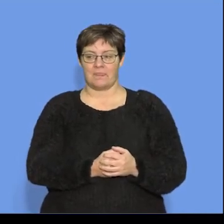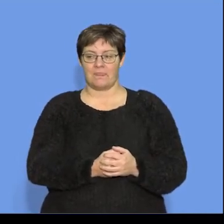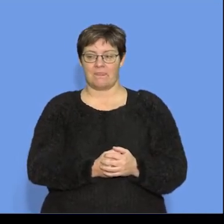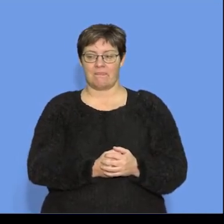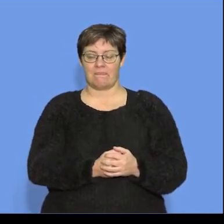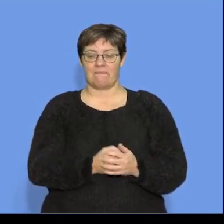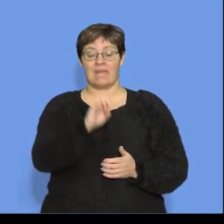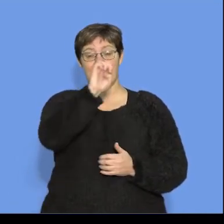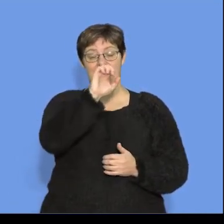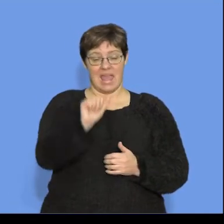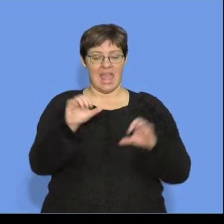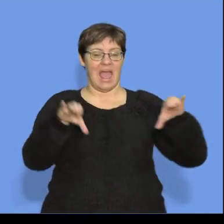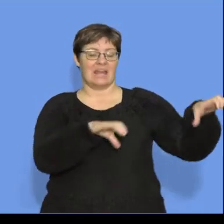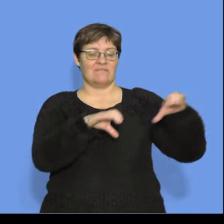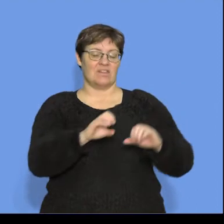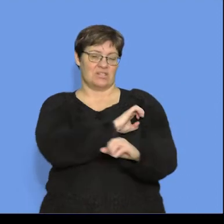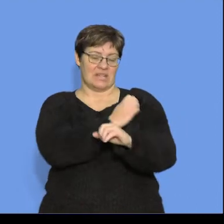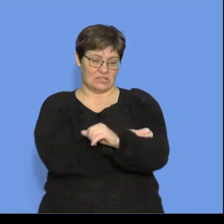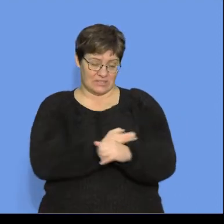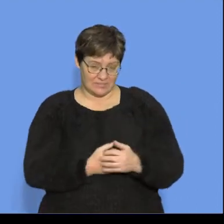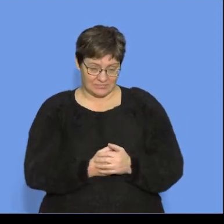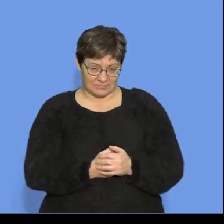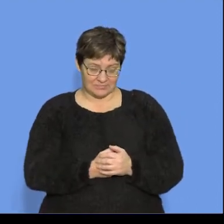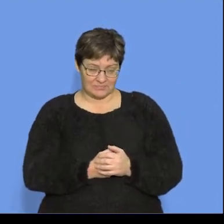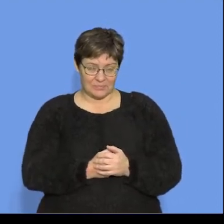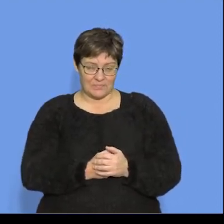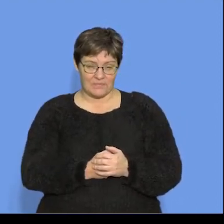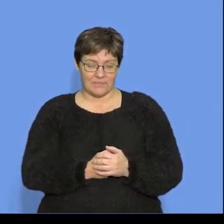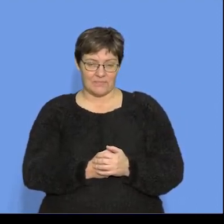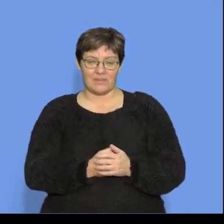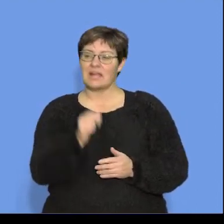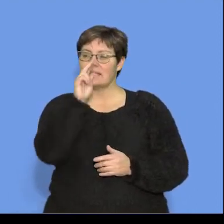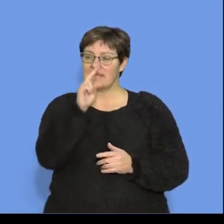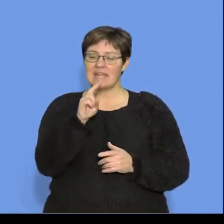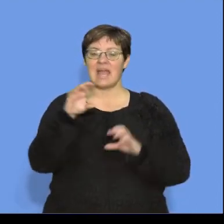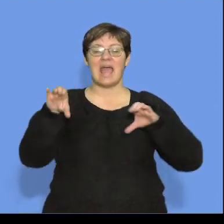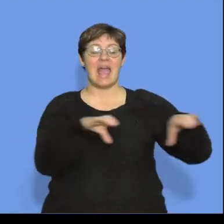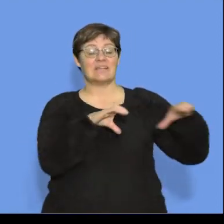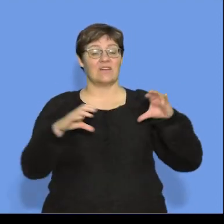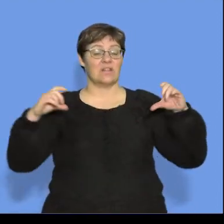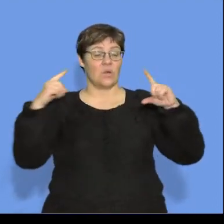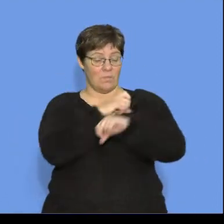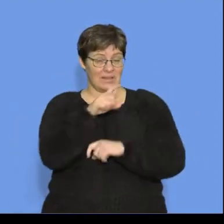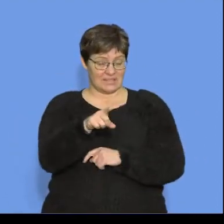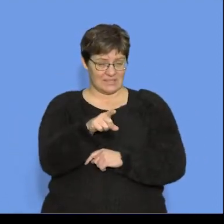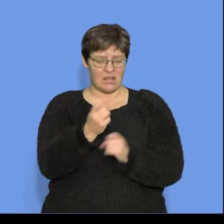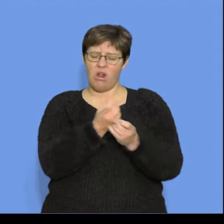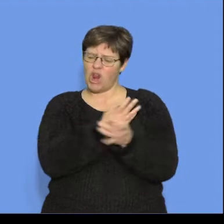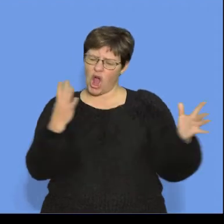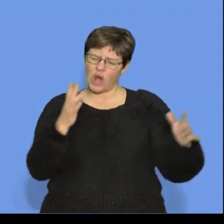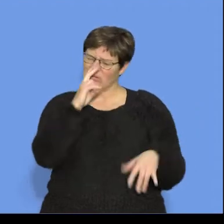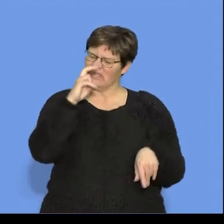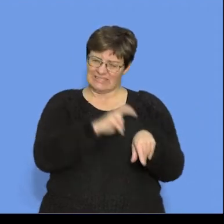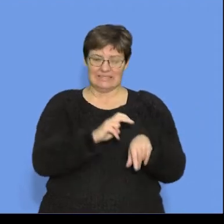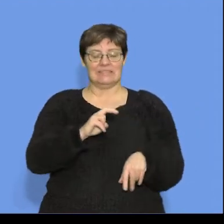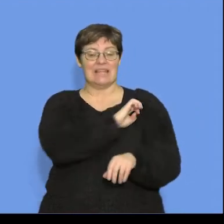energy as EA there. So have a look now. You'll see there's the activated complex. Lots of energy required to get